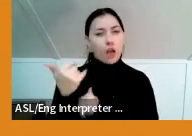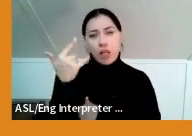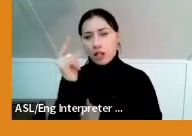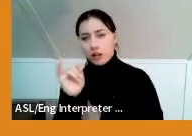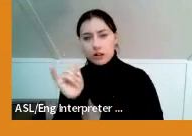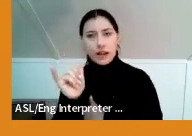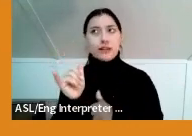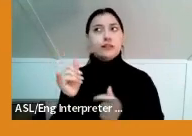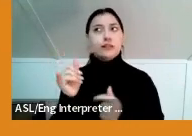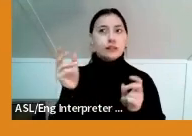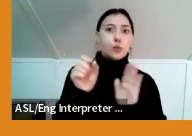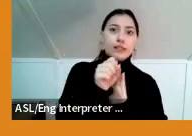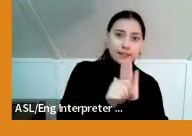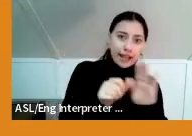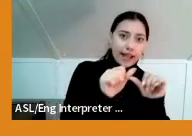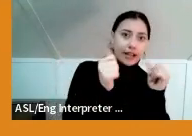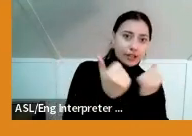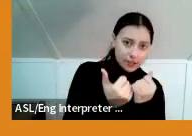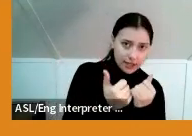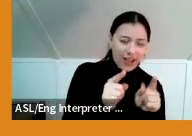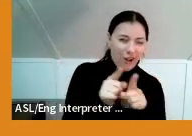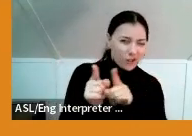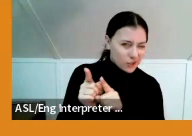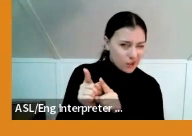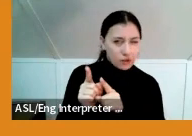also a state agency?